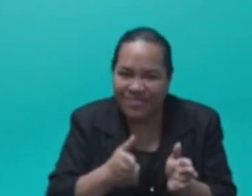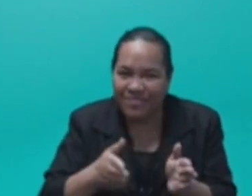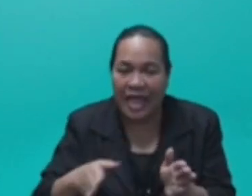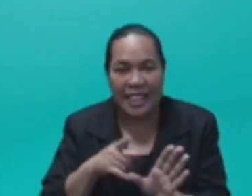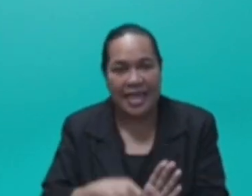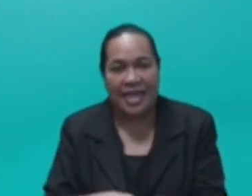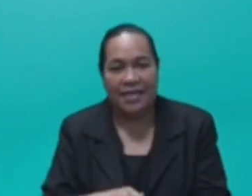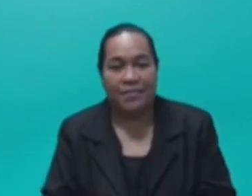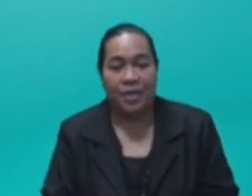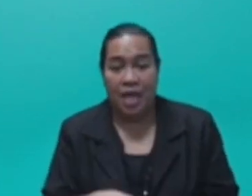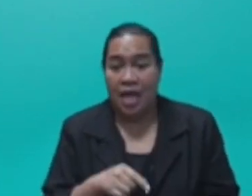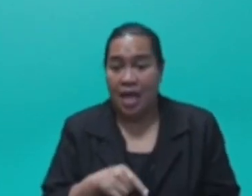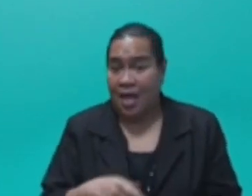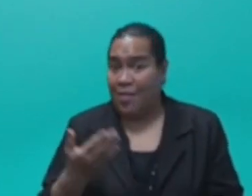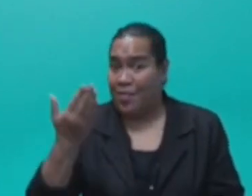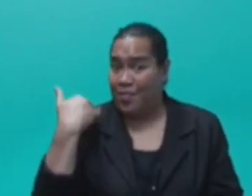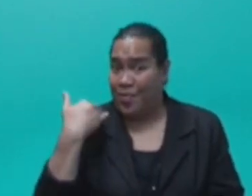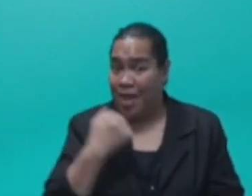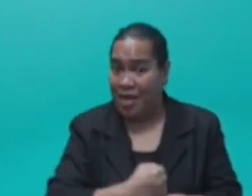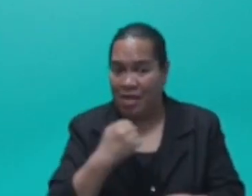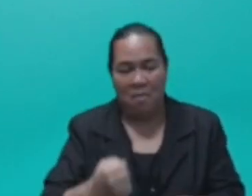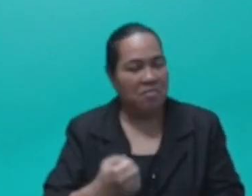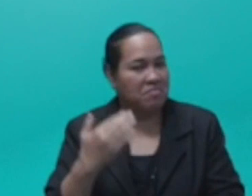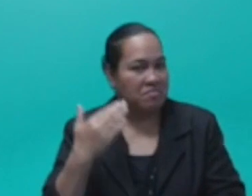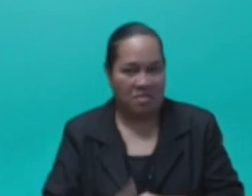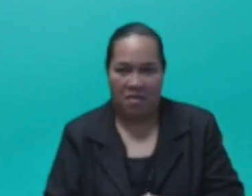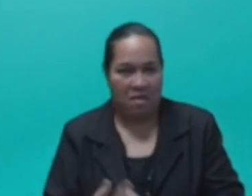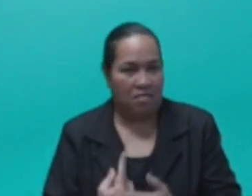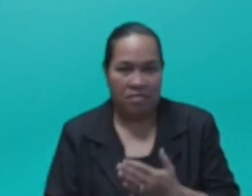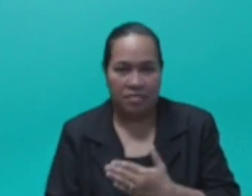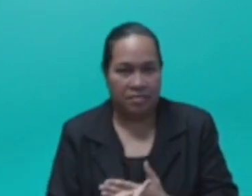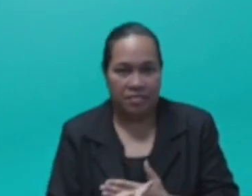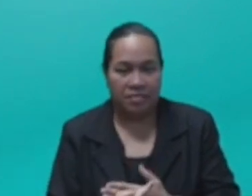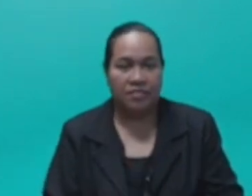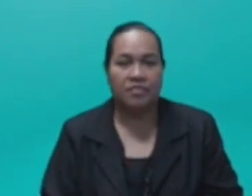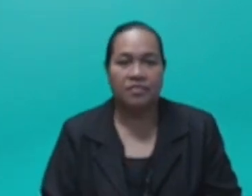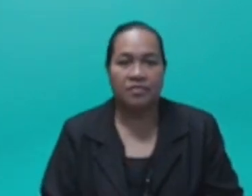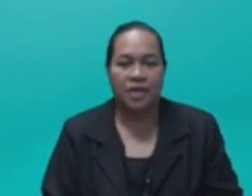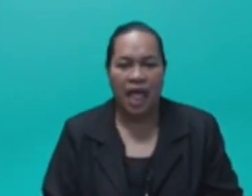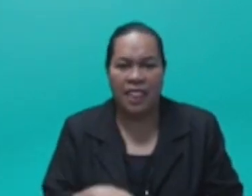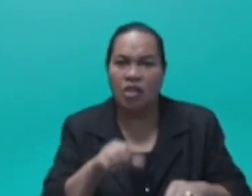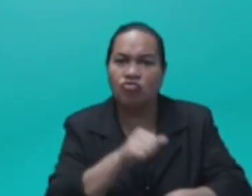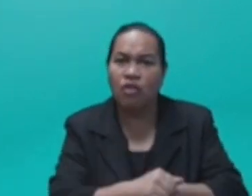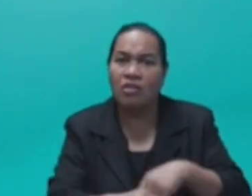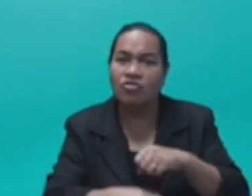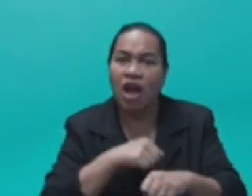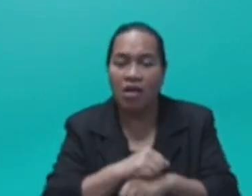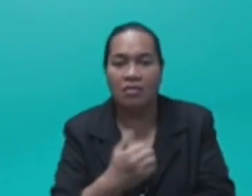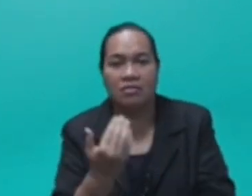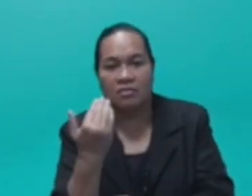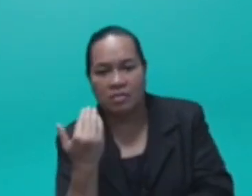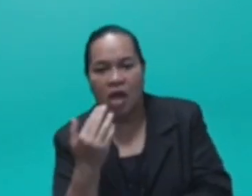Speaker, sir, under the previous government, this wasn't the case. In fact, the structure heavily relied on